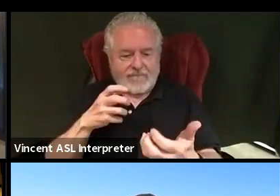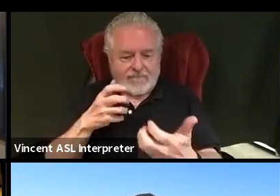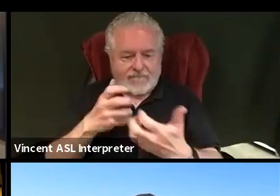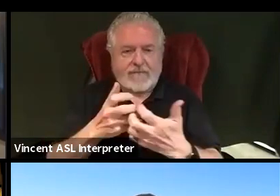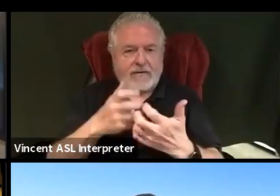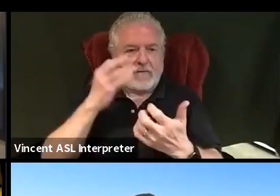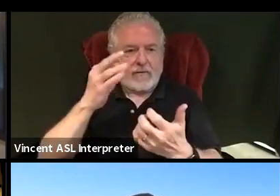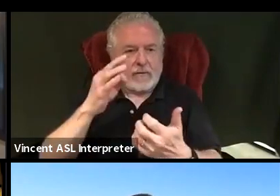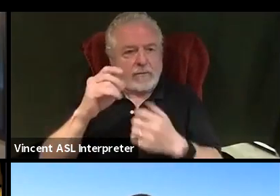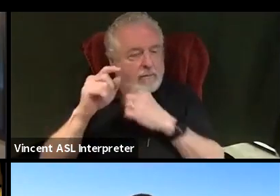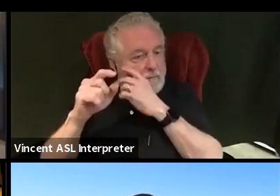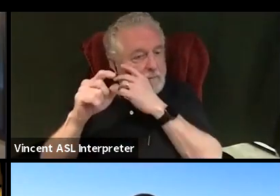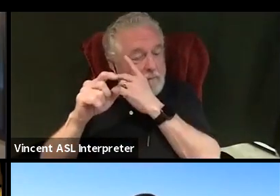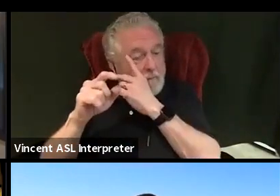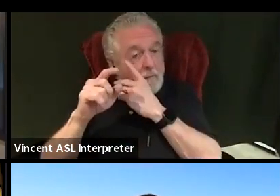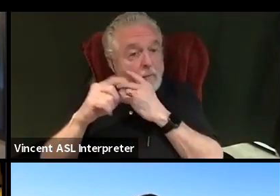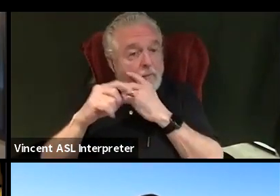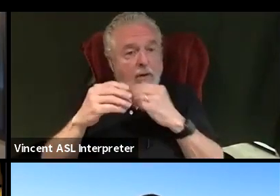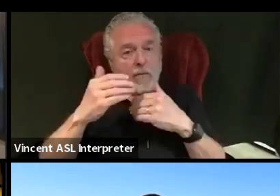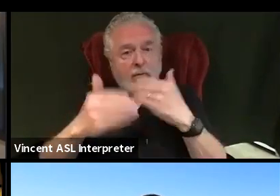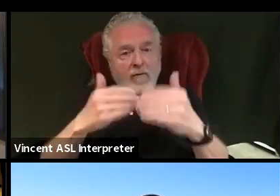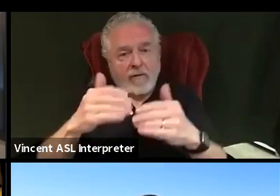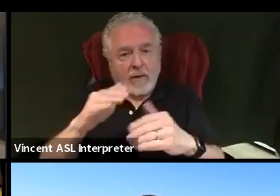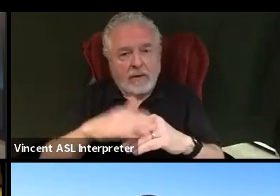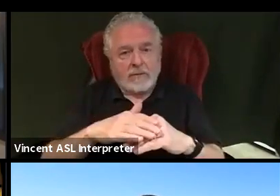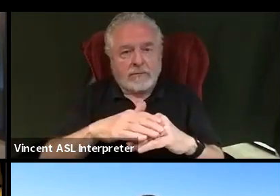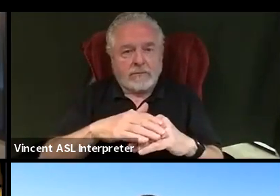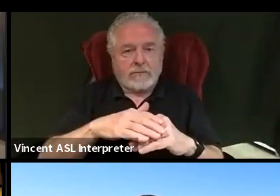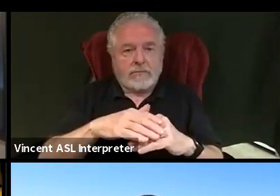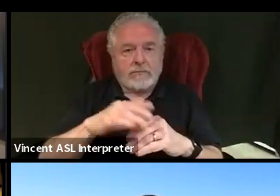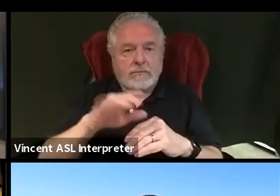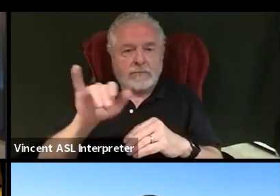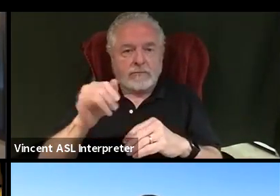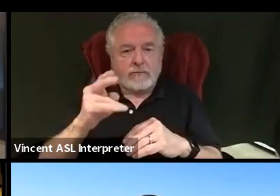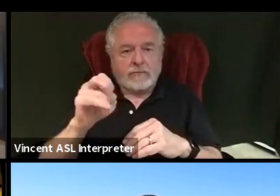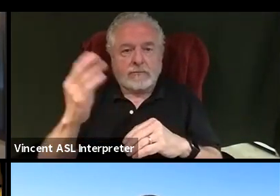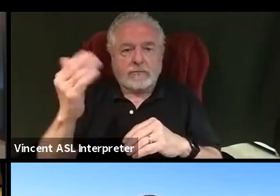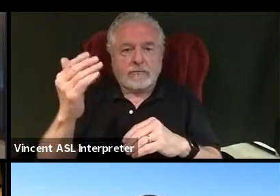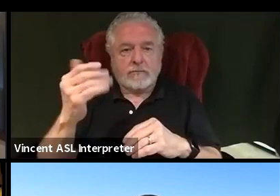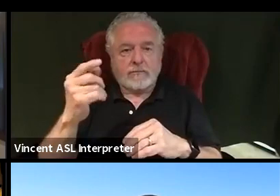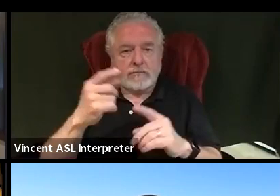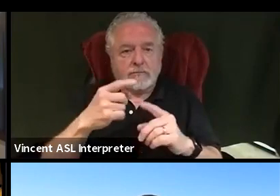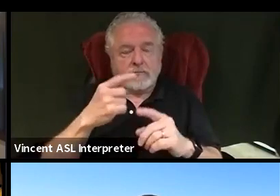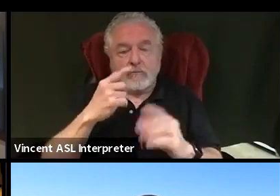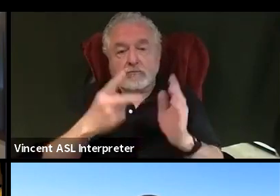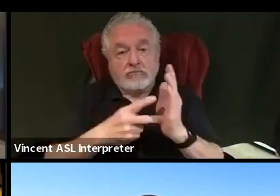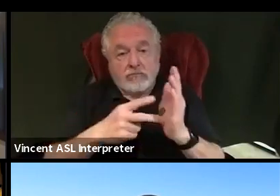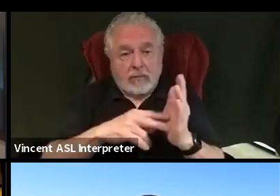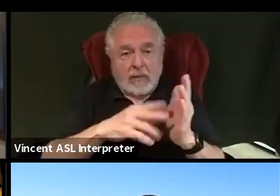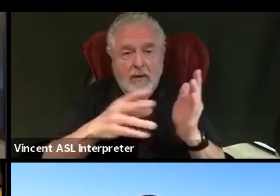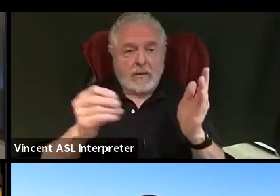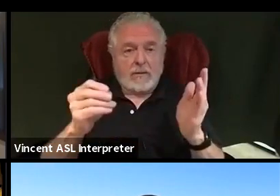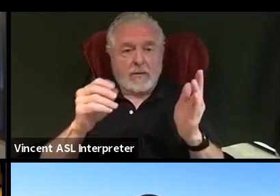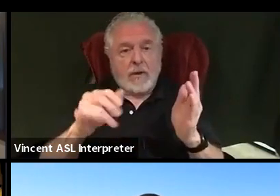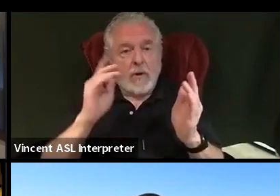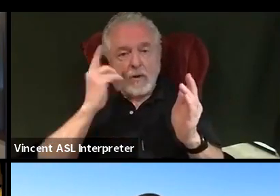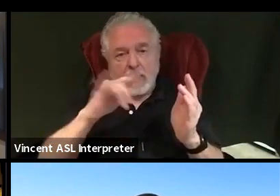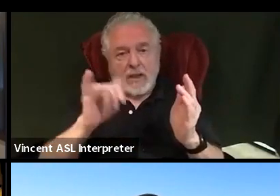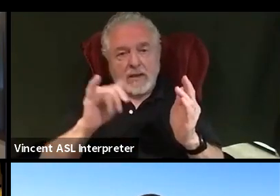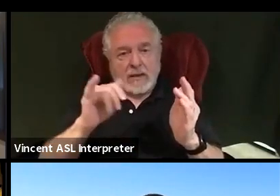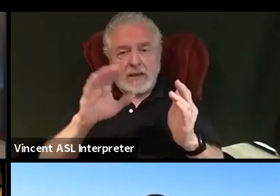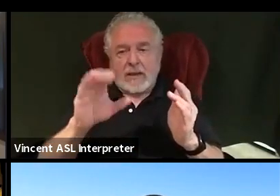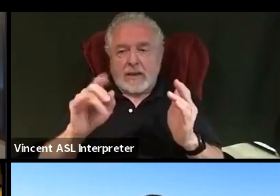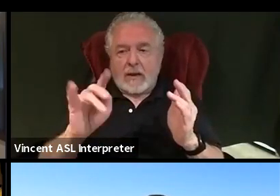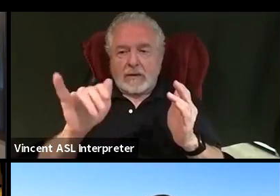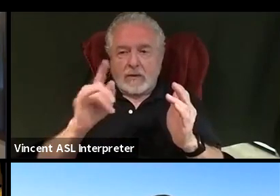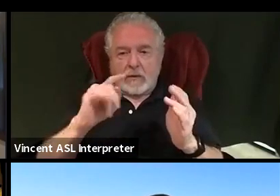forward? Undoubtedly, we'll be moving forward on June 15th for all intents and purposes, and what that will look like in the county